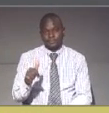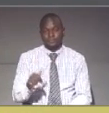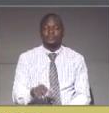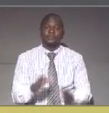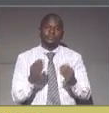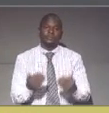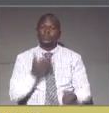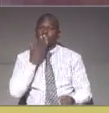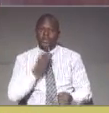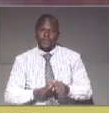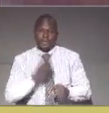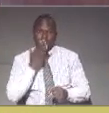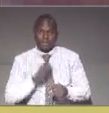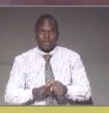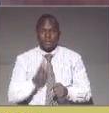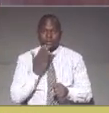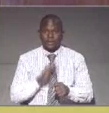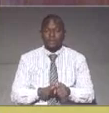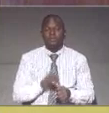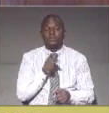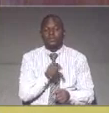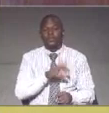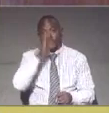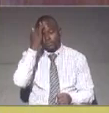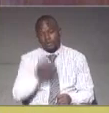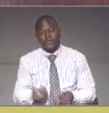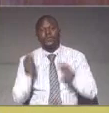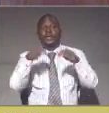for the manifesto, because this is why we are here.